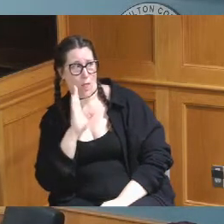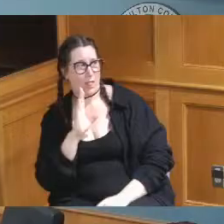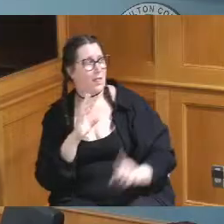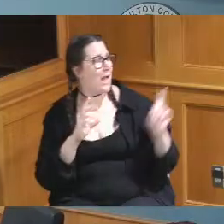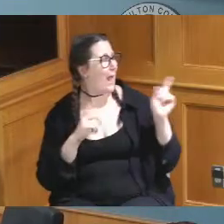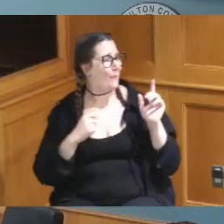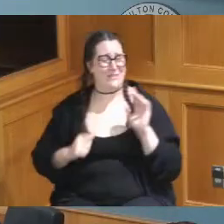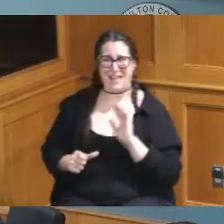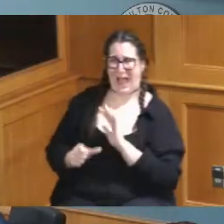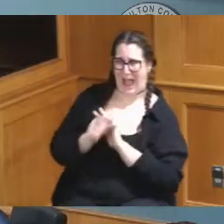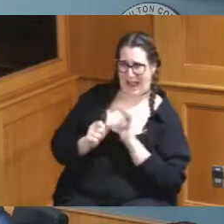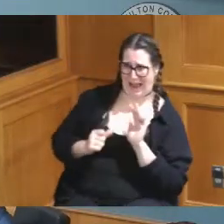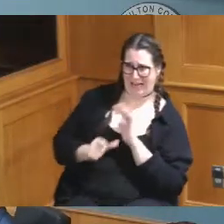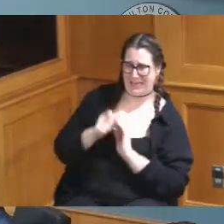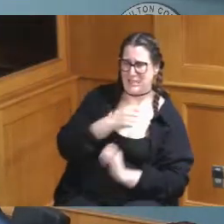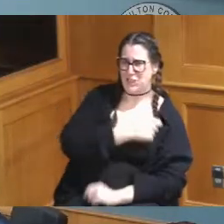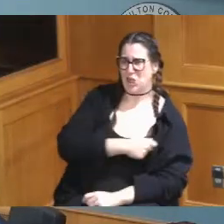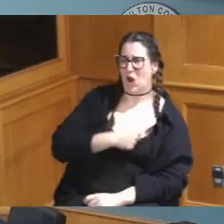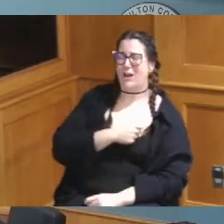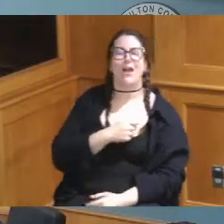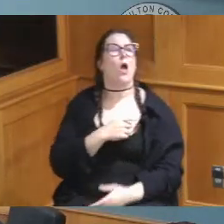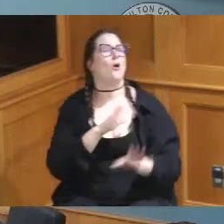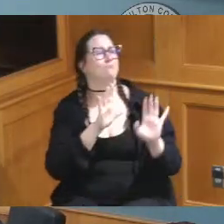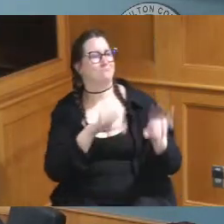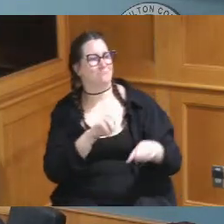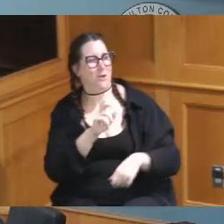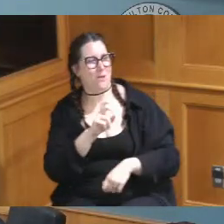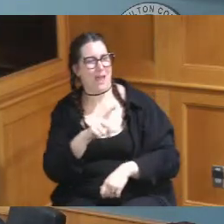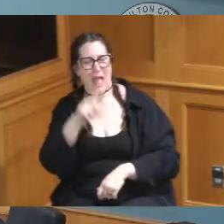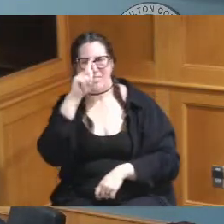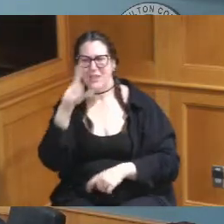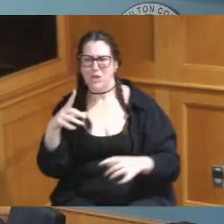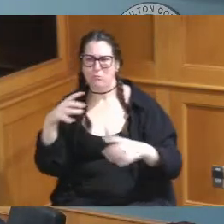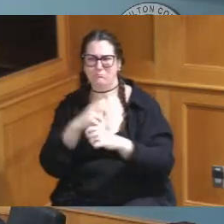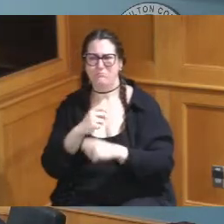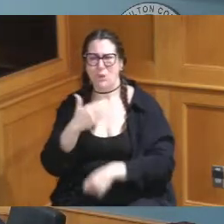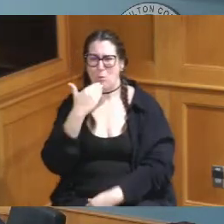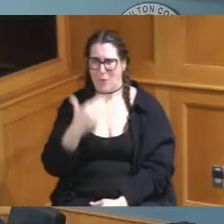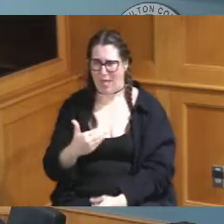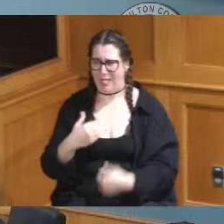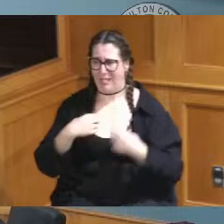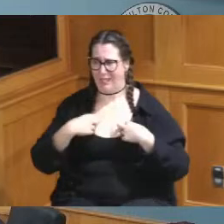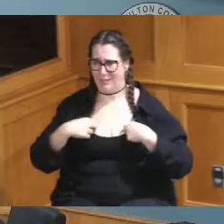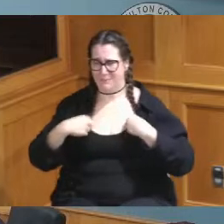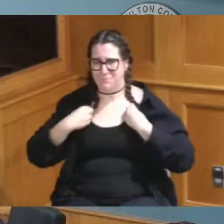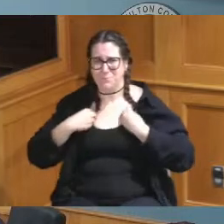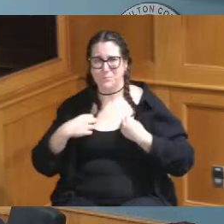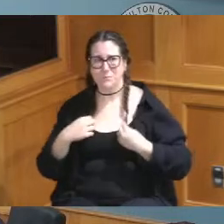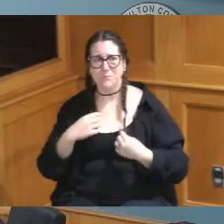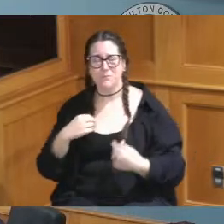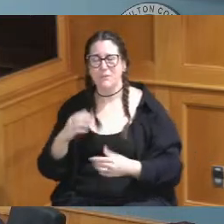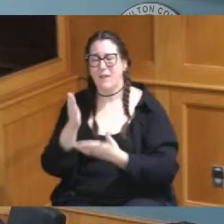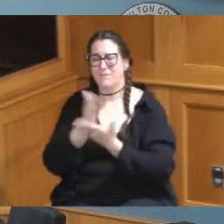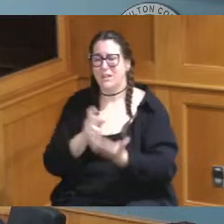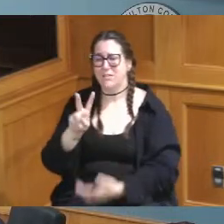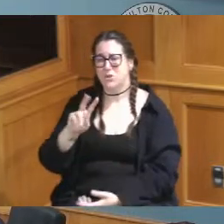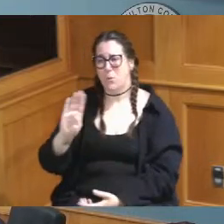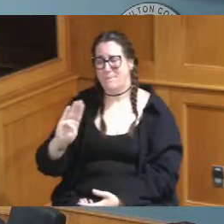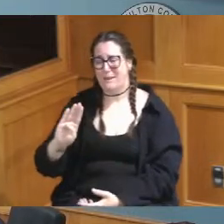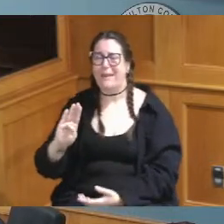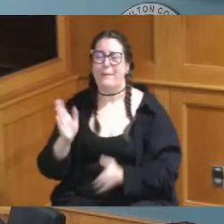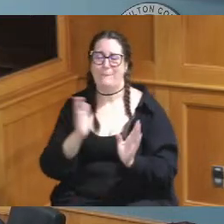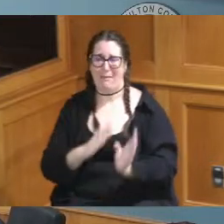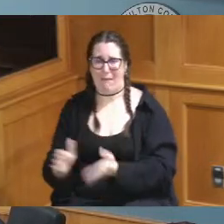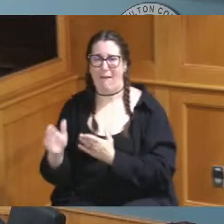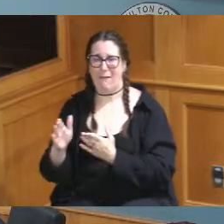the pillar. Sorry about that. Yep. Sorry, Lauren. Yeah, I think you summed it up well. Mentioned that it's in the Phase 2B plan.